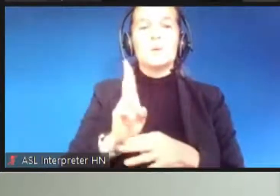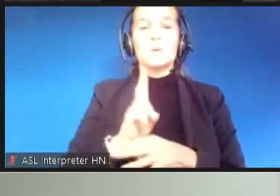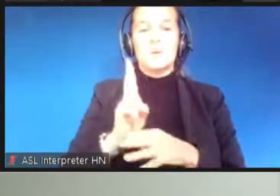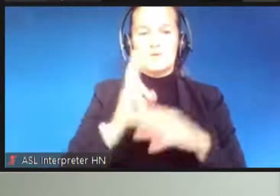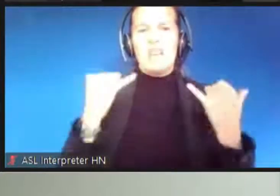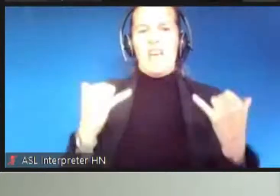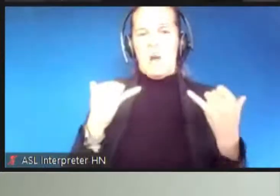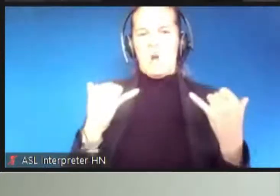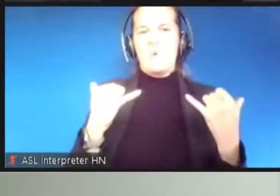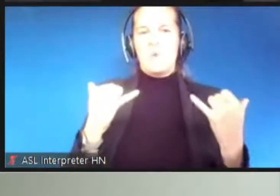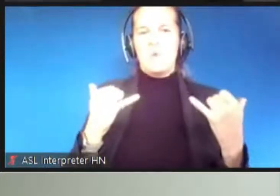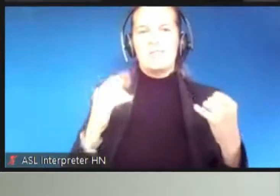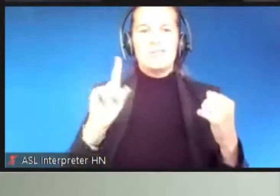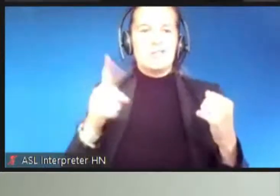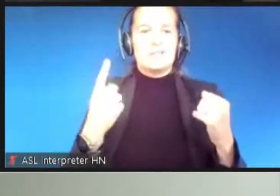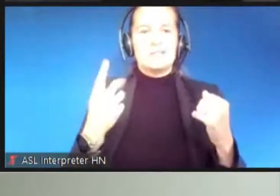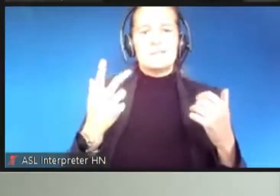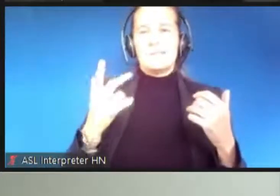commencement activities.